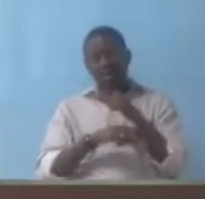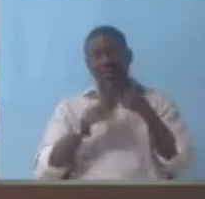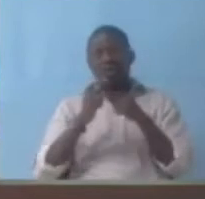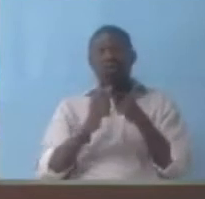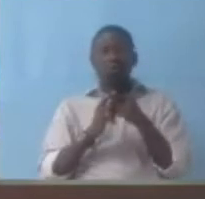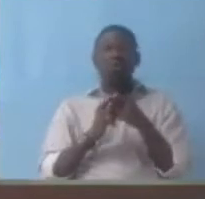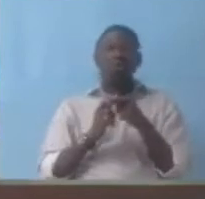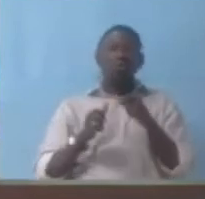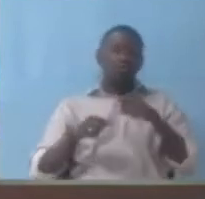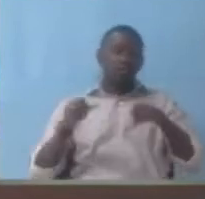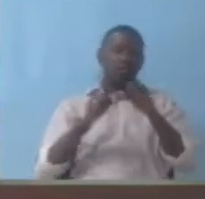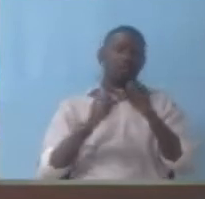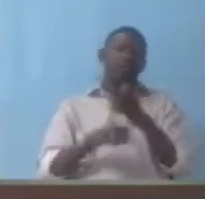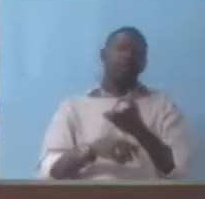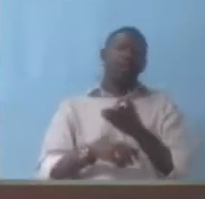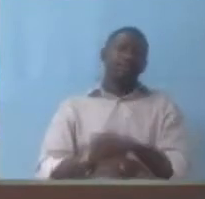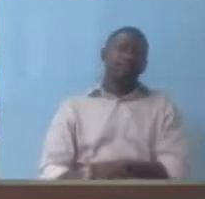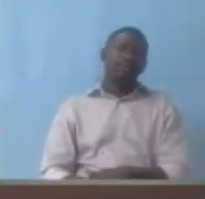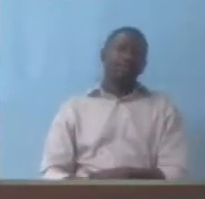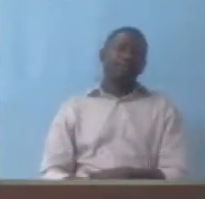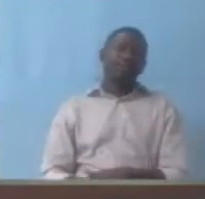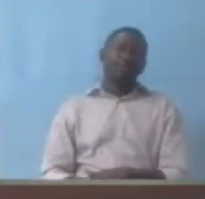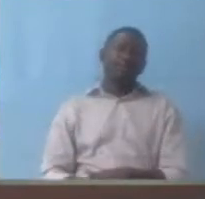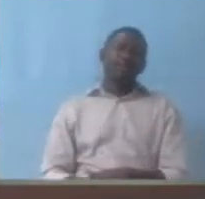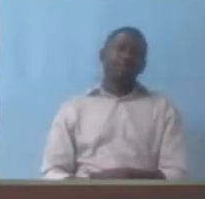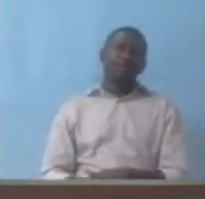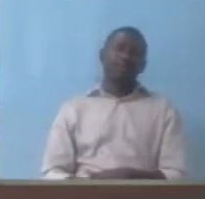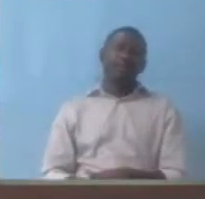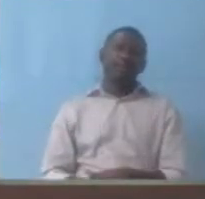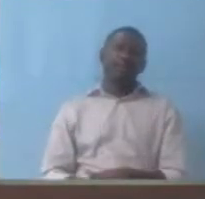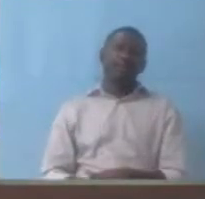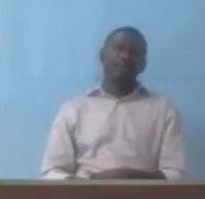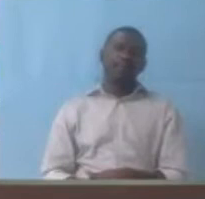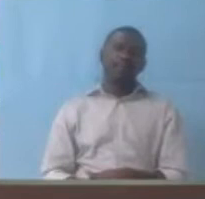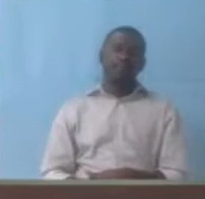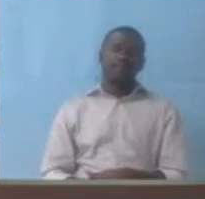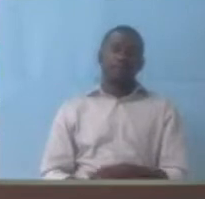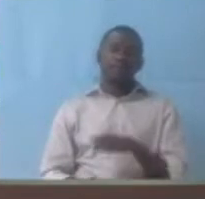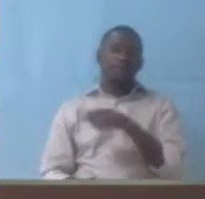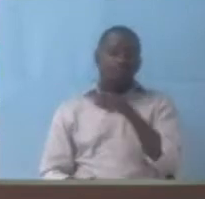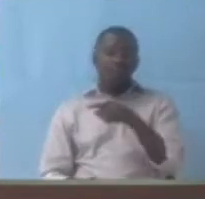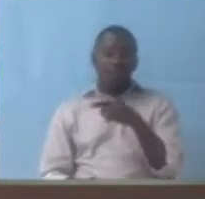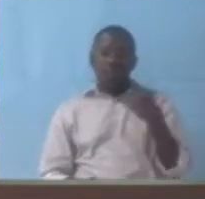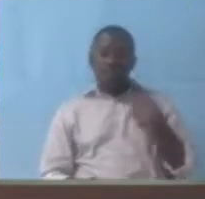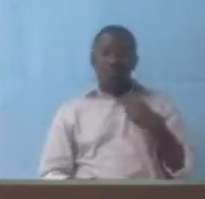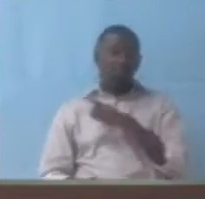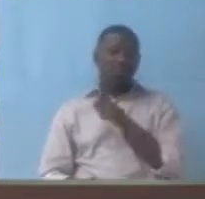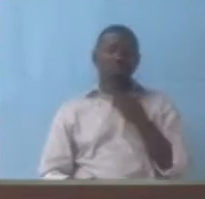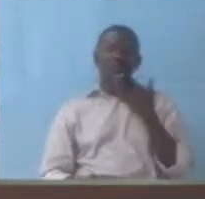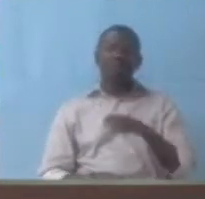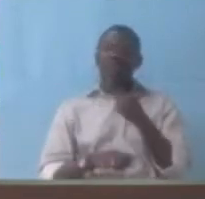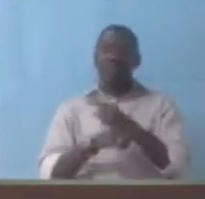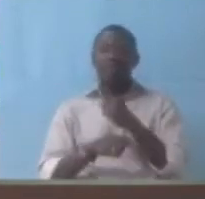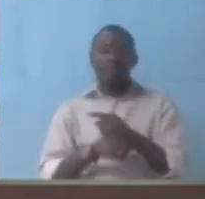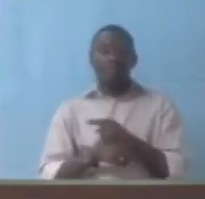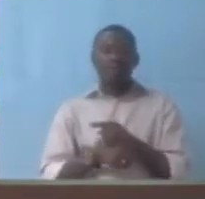sojar kafo ya marikang menube lori mo palasoto utumo. These were not Gambians. Ulumanke Gambian koluti. And I believe their